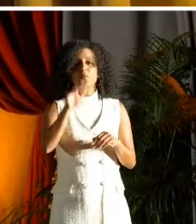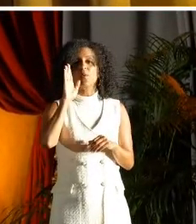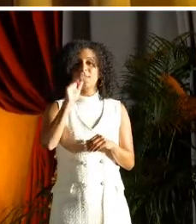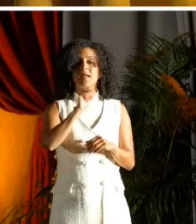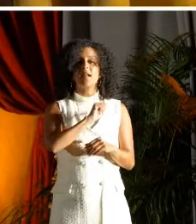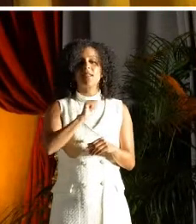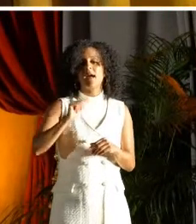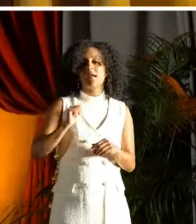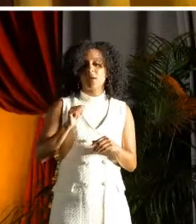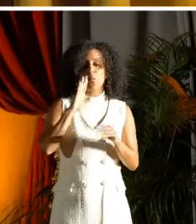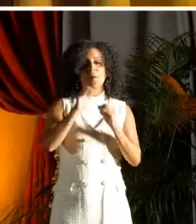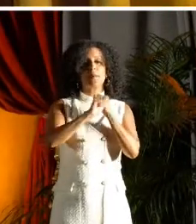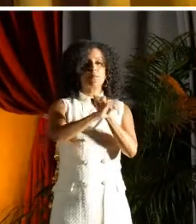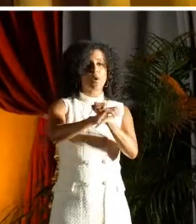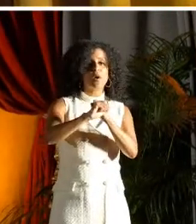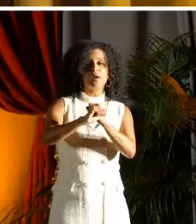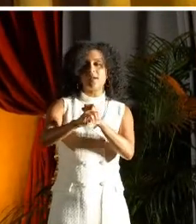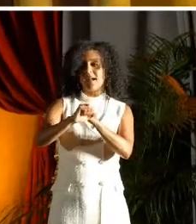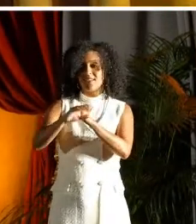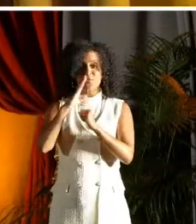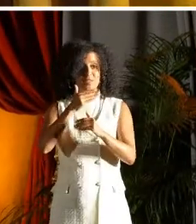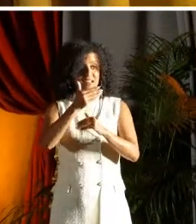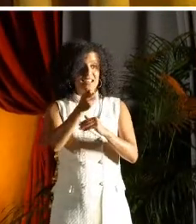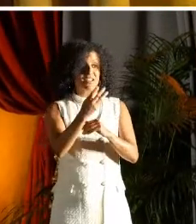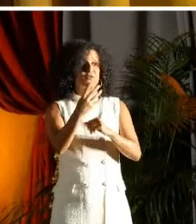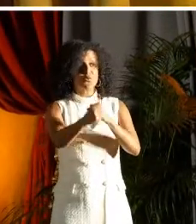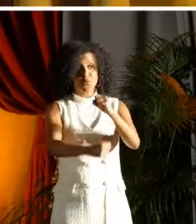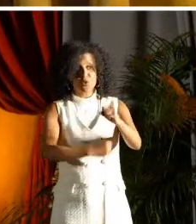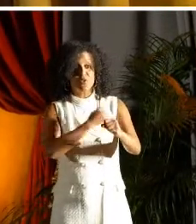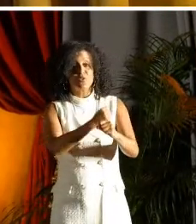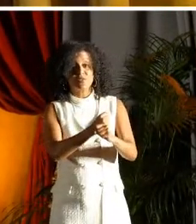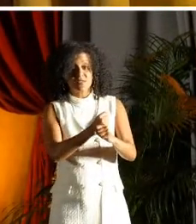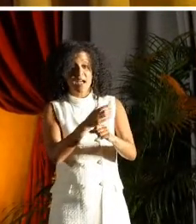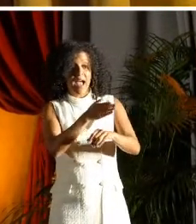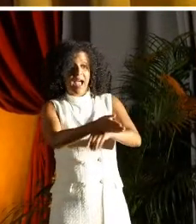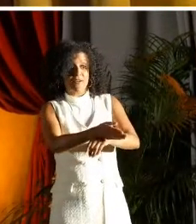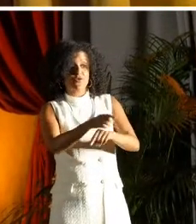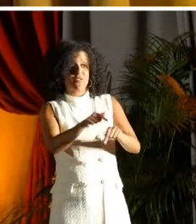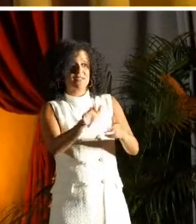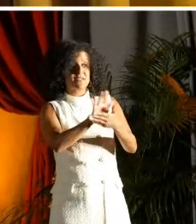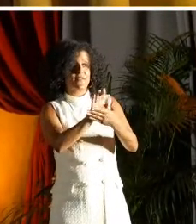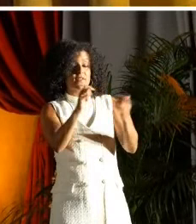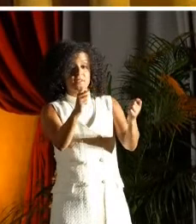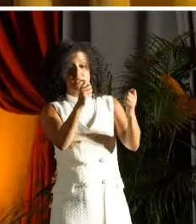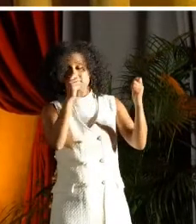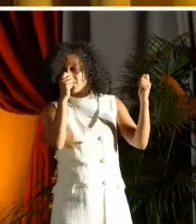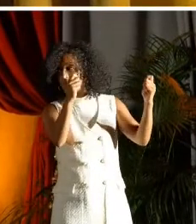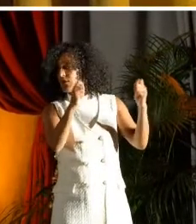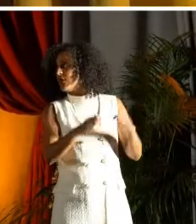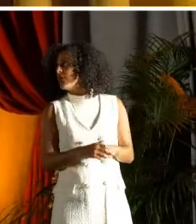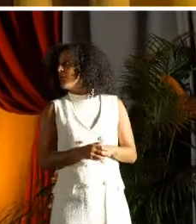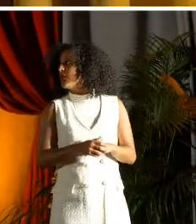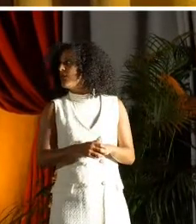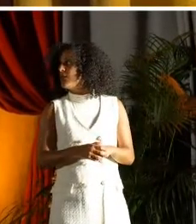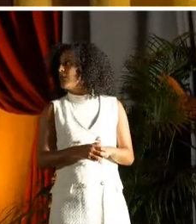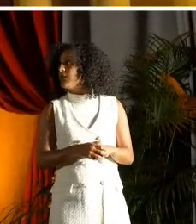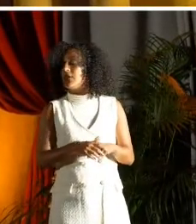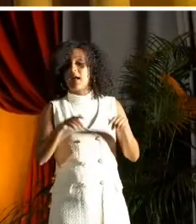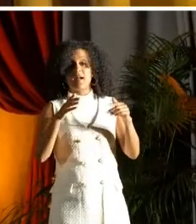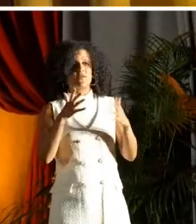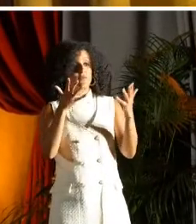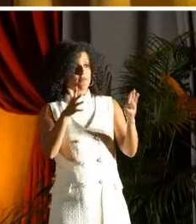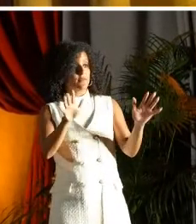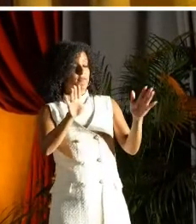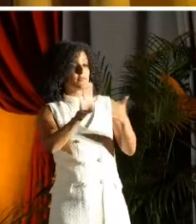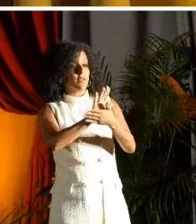on Atlanta Public Broadcasting for the next couple of years. And after this, thank you. And after this film